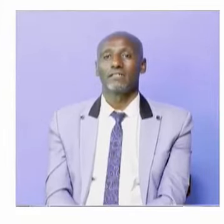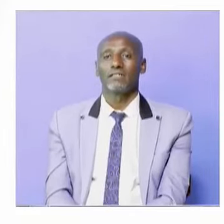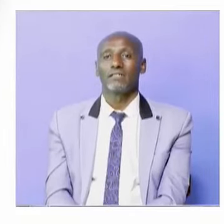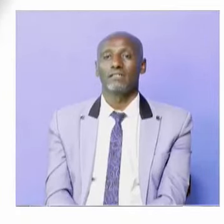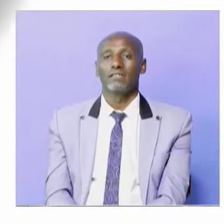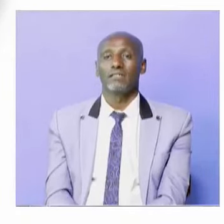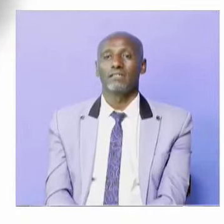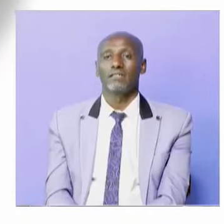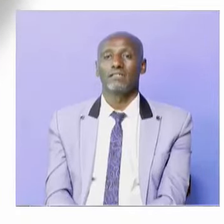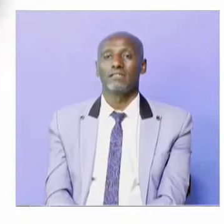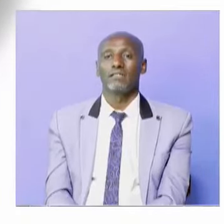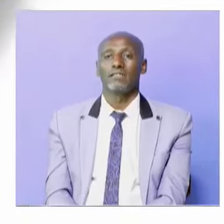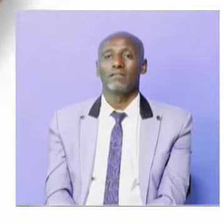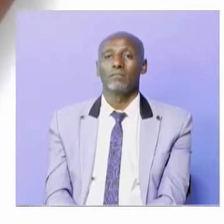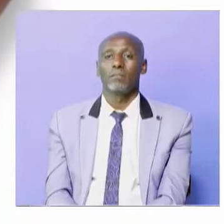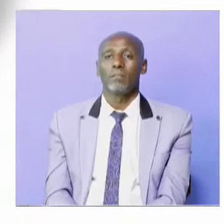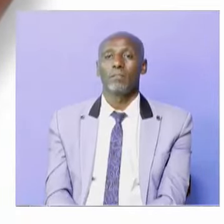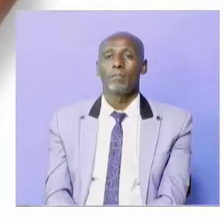is